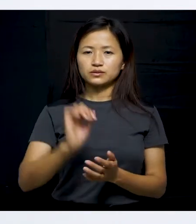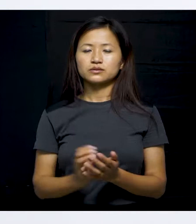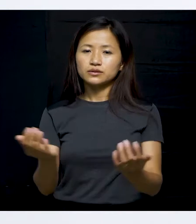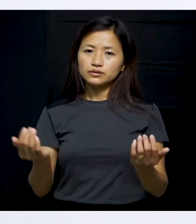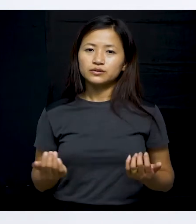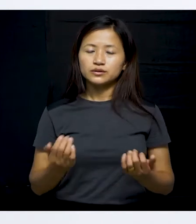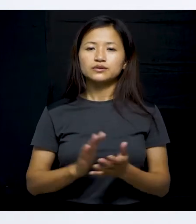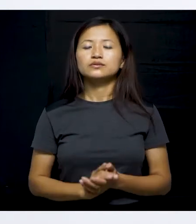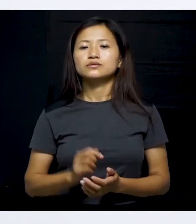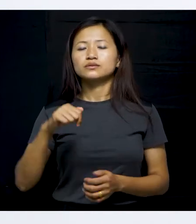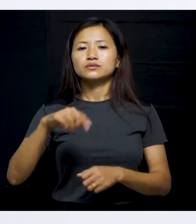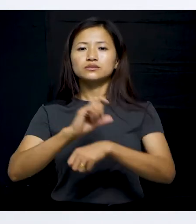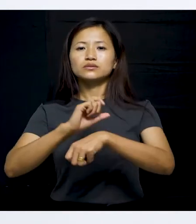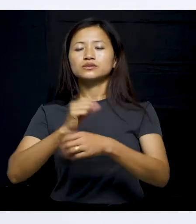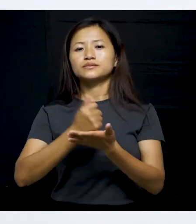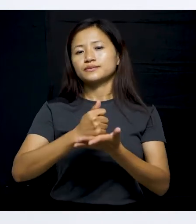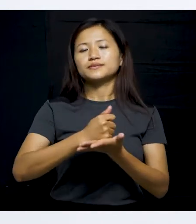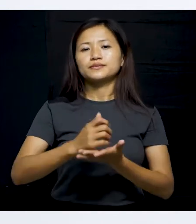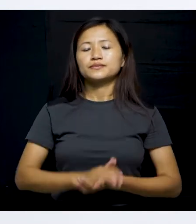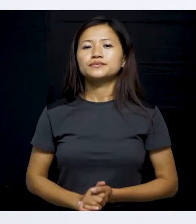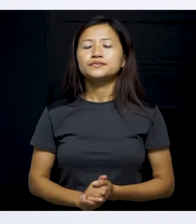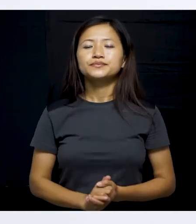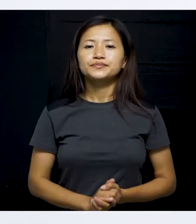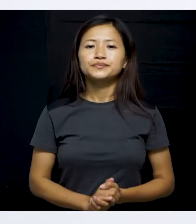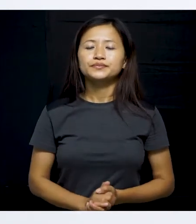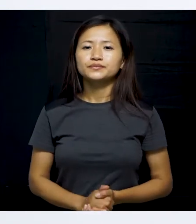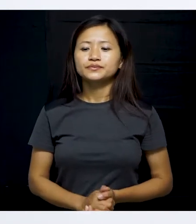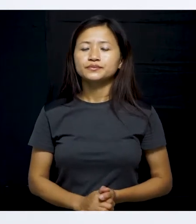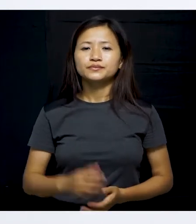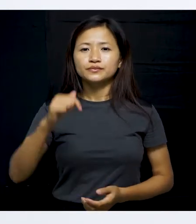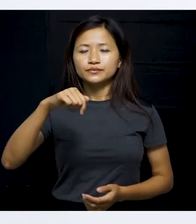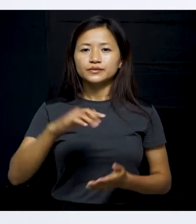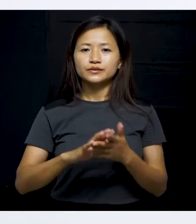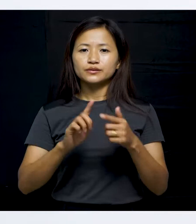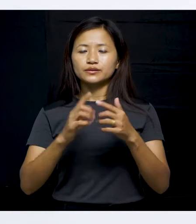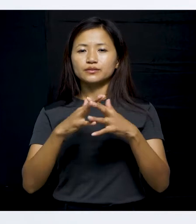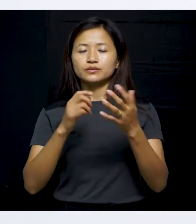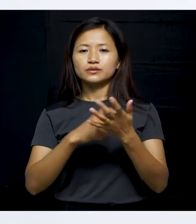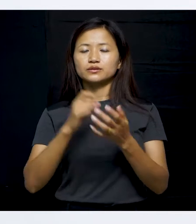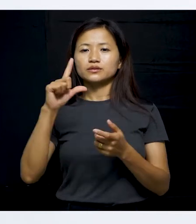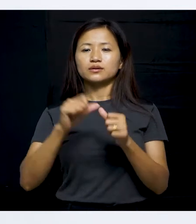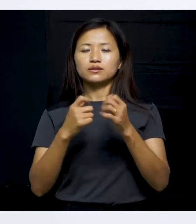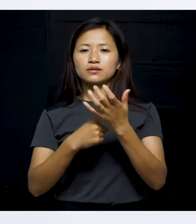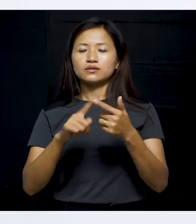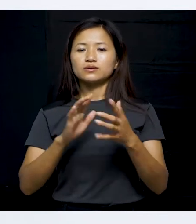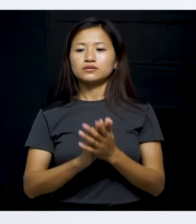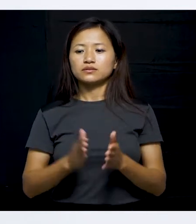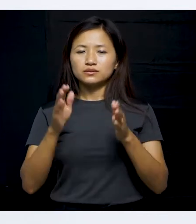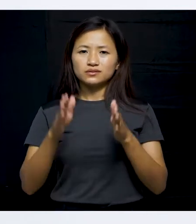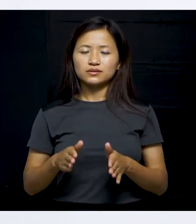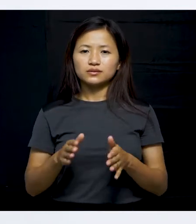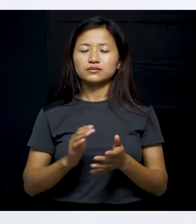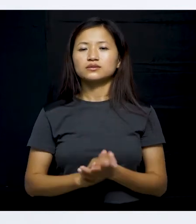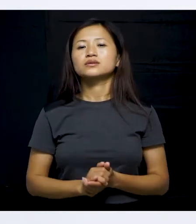is a Christian practice, okay? So this E.W. Clark, he settled in